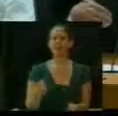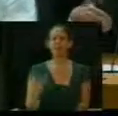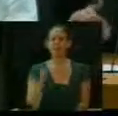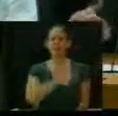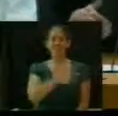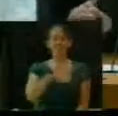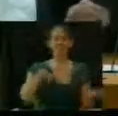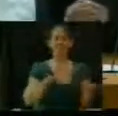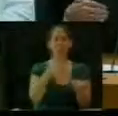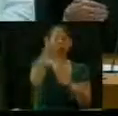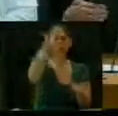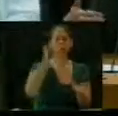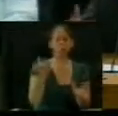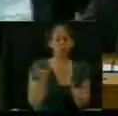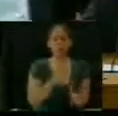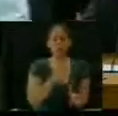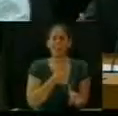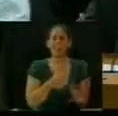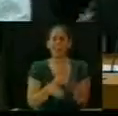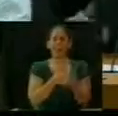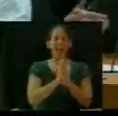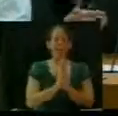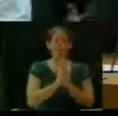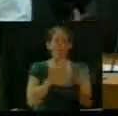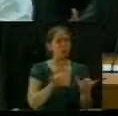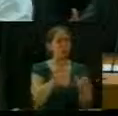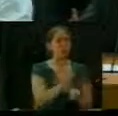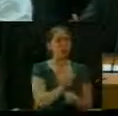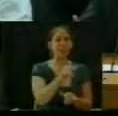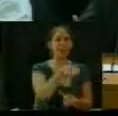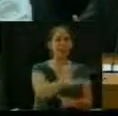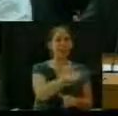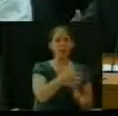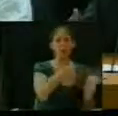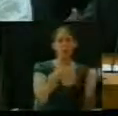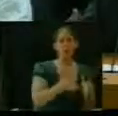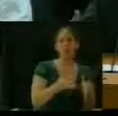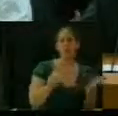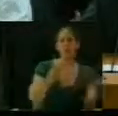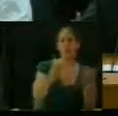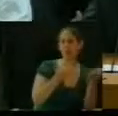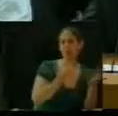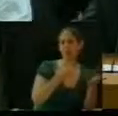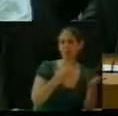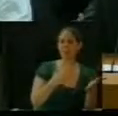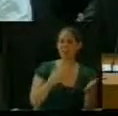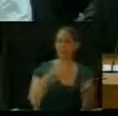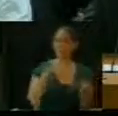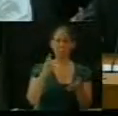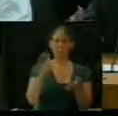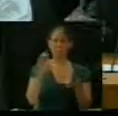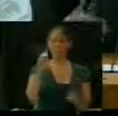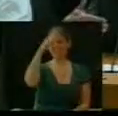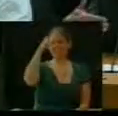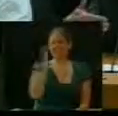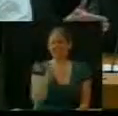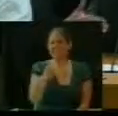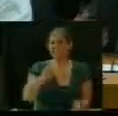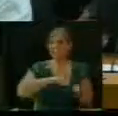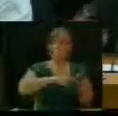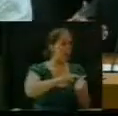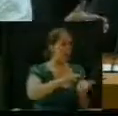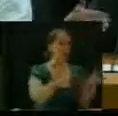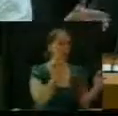it. And they're doing it because they want to serve and they feel like that this is a worthwhile endeavor. They're not getting paid a dime to do